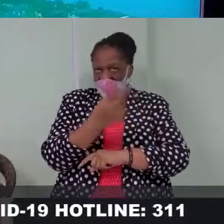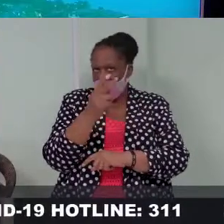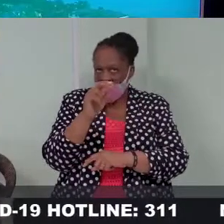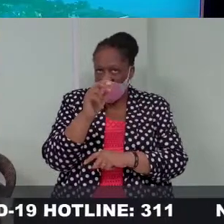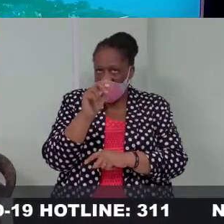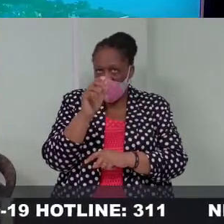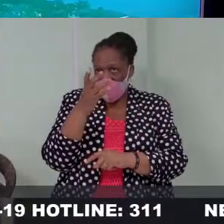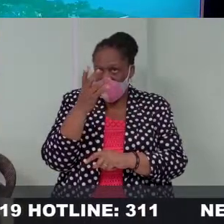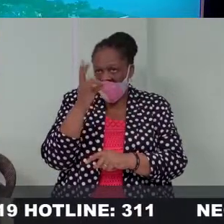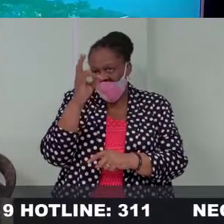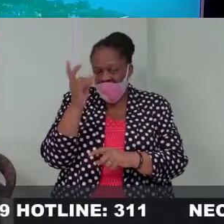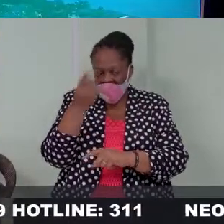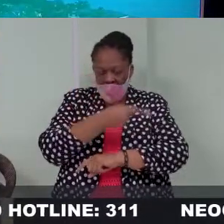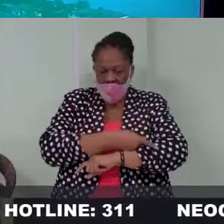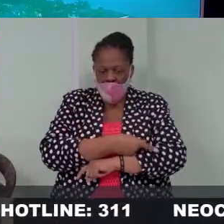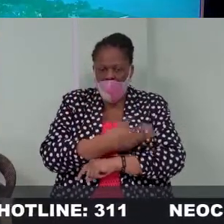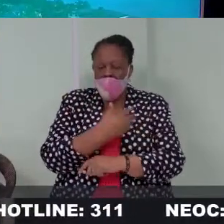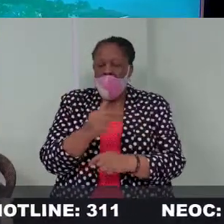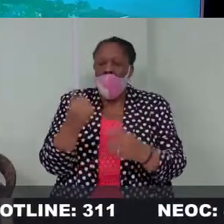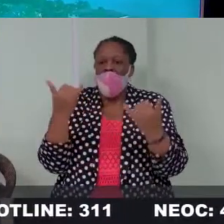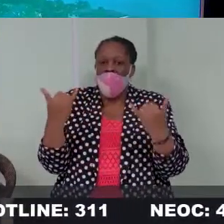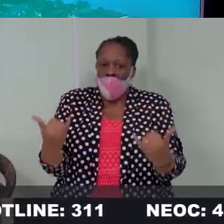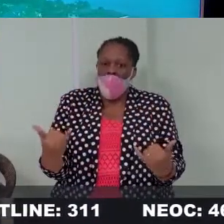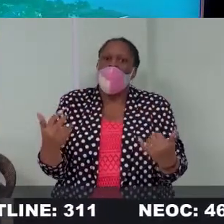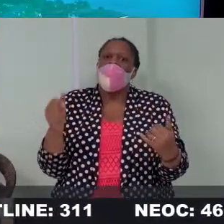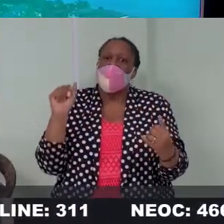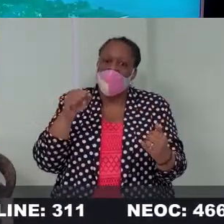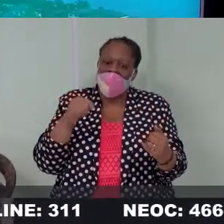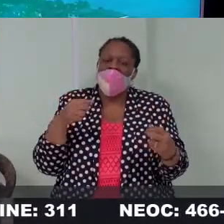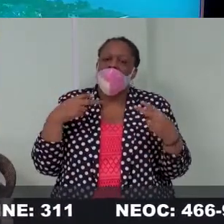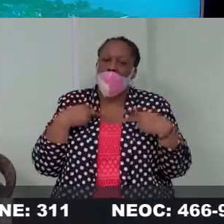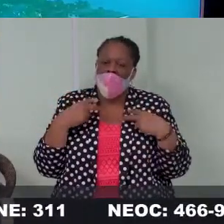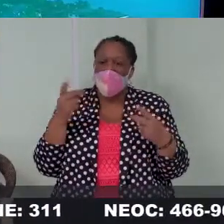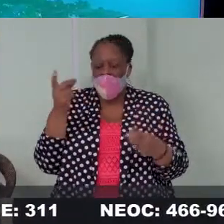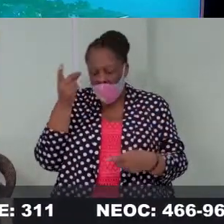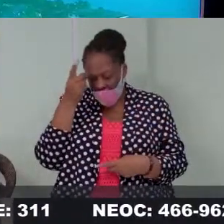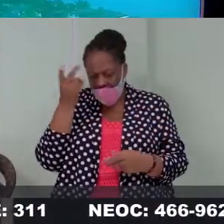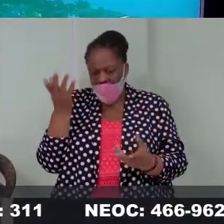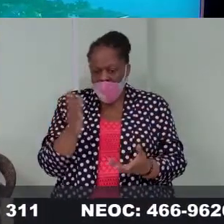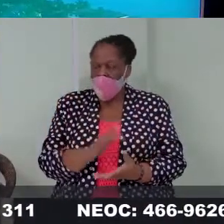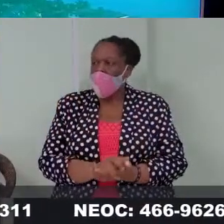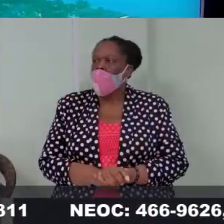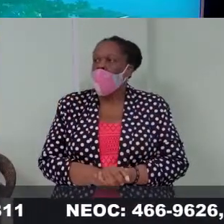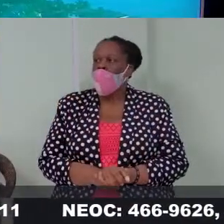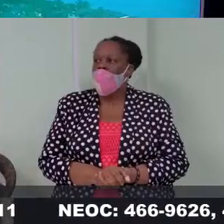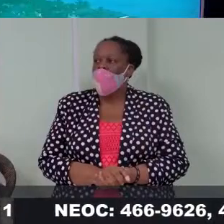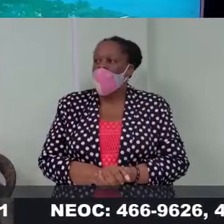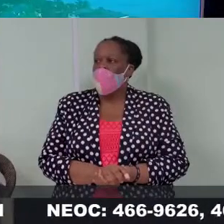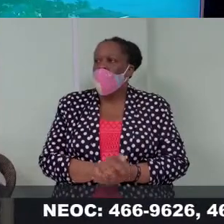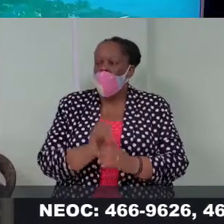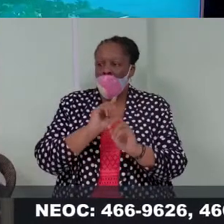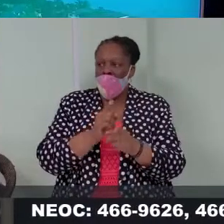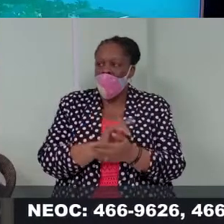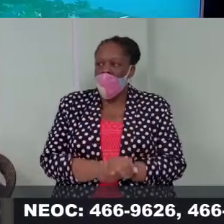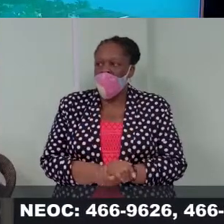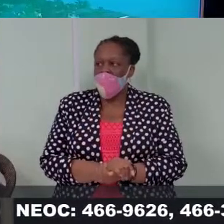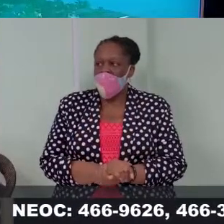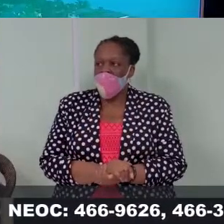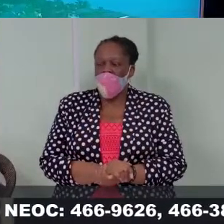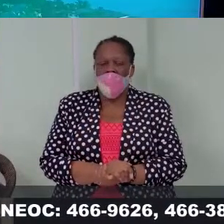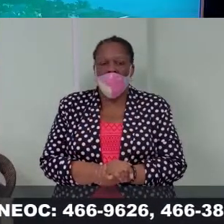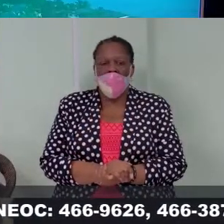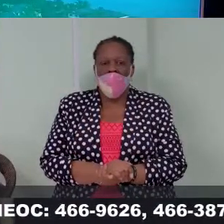That's a very good question. And we have said all along that a negative